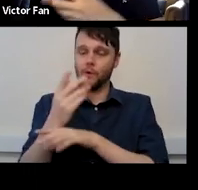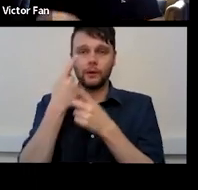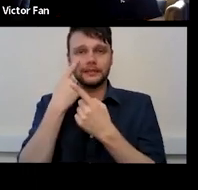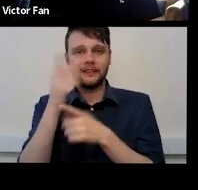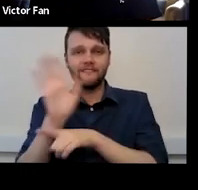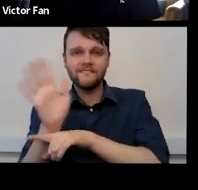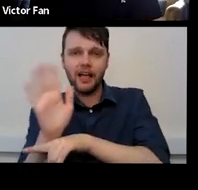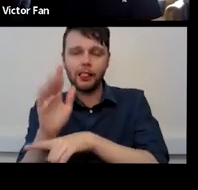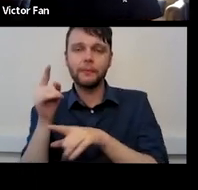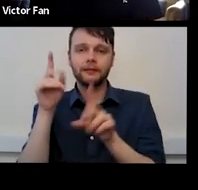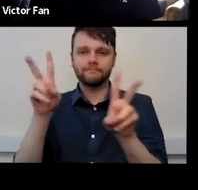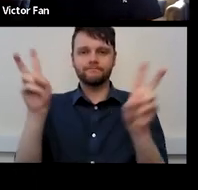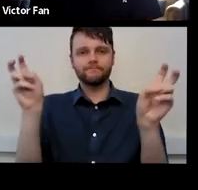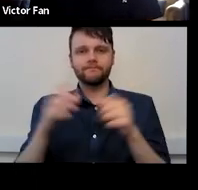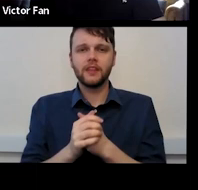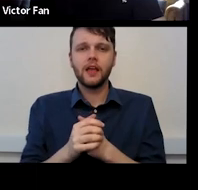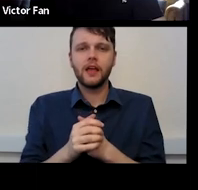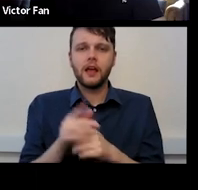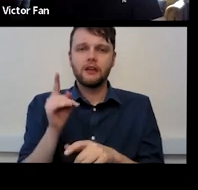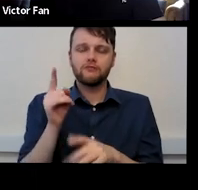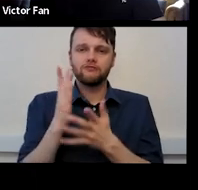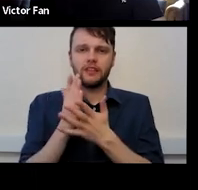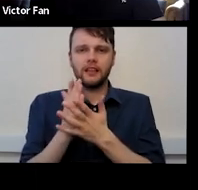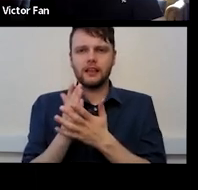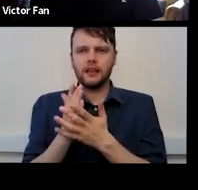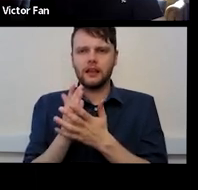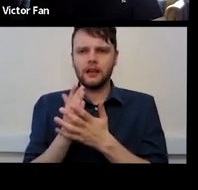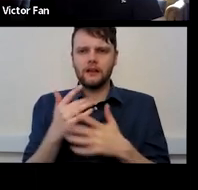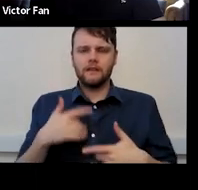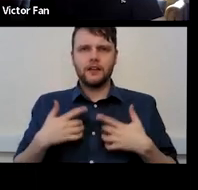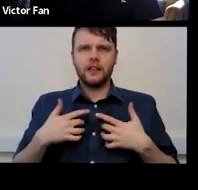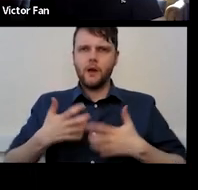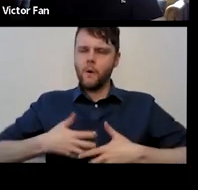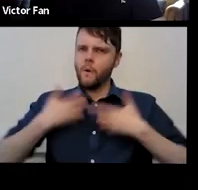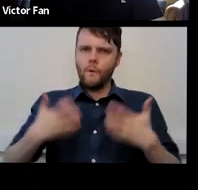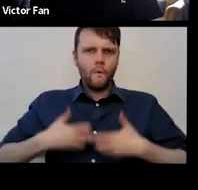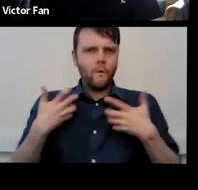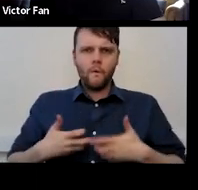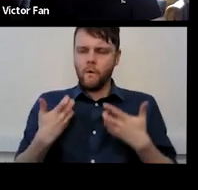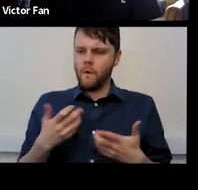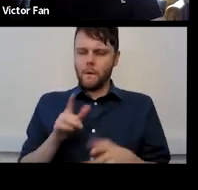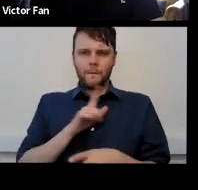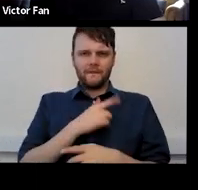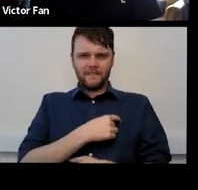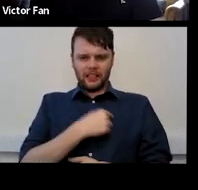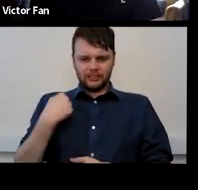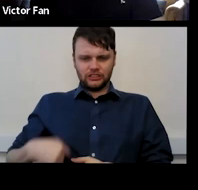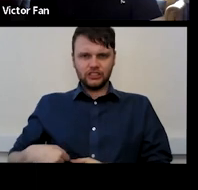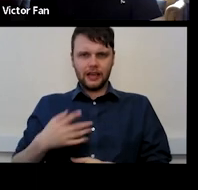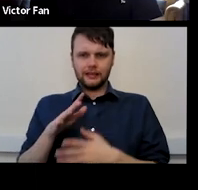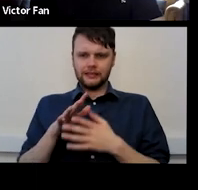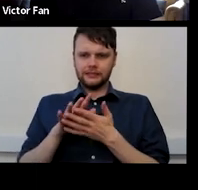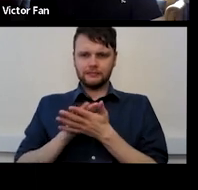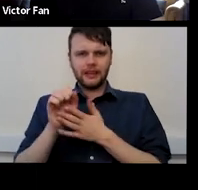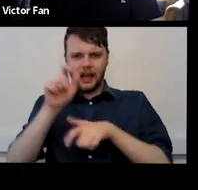film in New York City, which he was really infuriated by the misrepresentation of Chinese